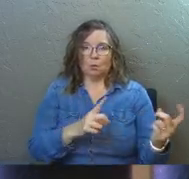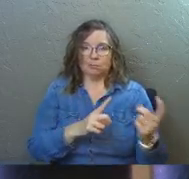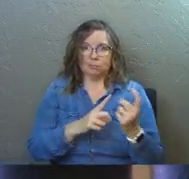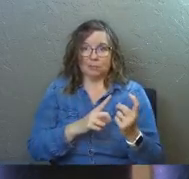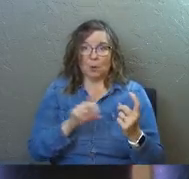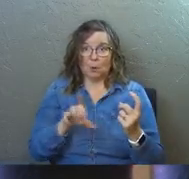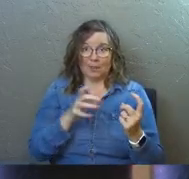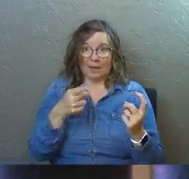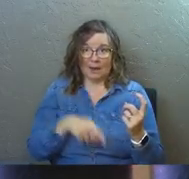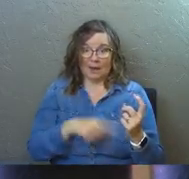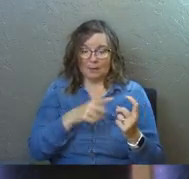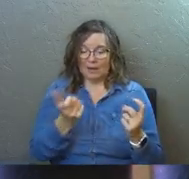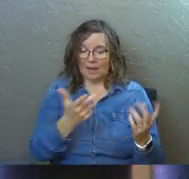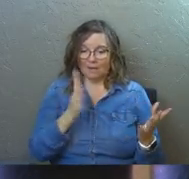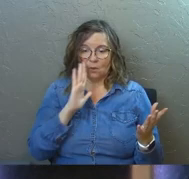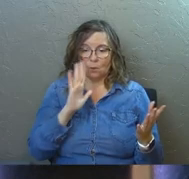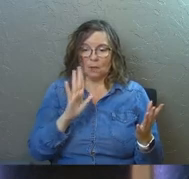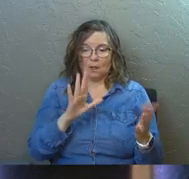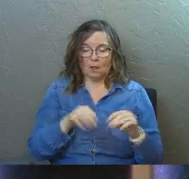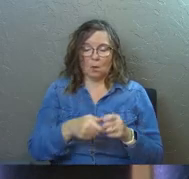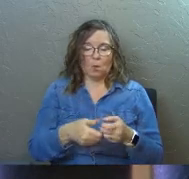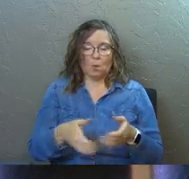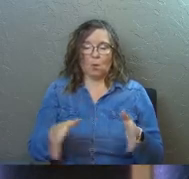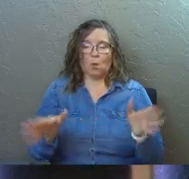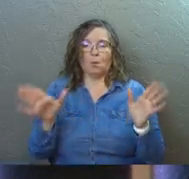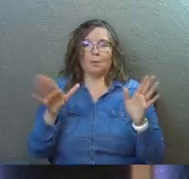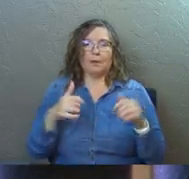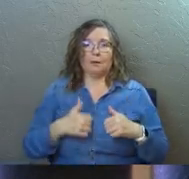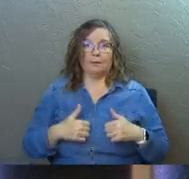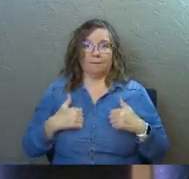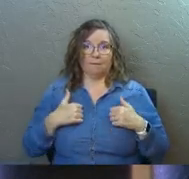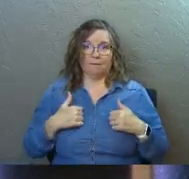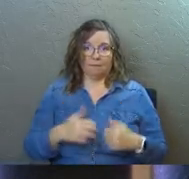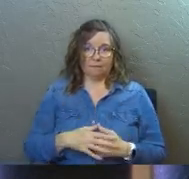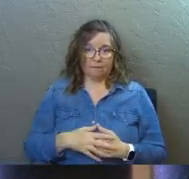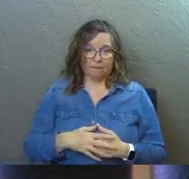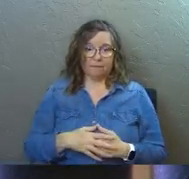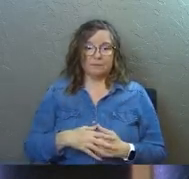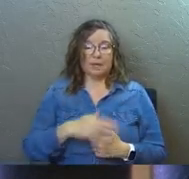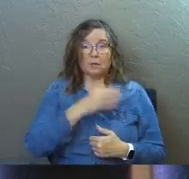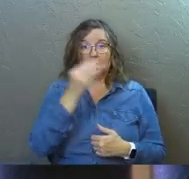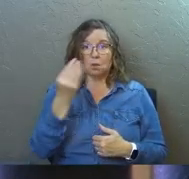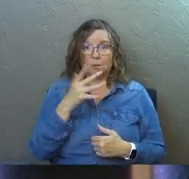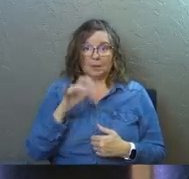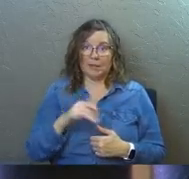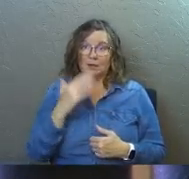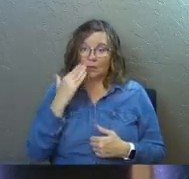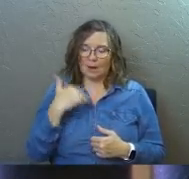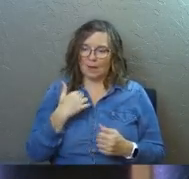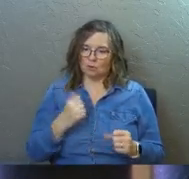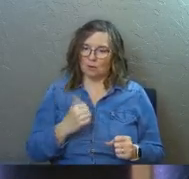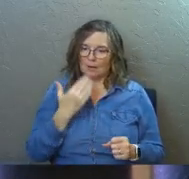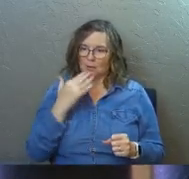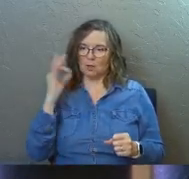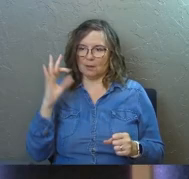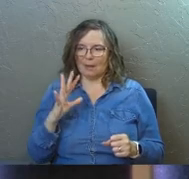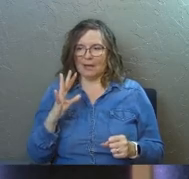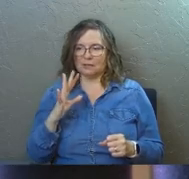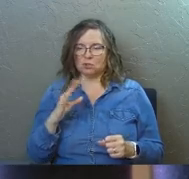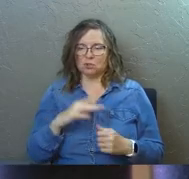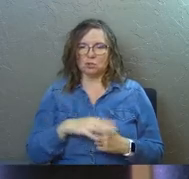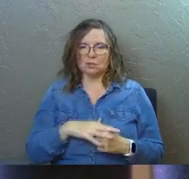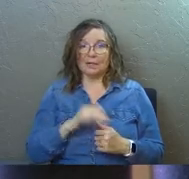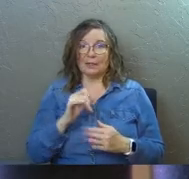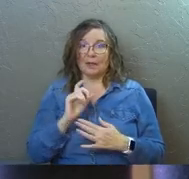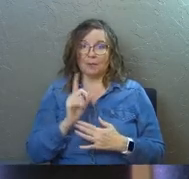it. And when they did, everything was going to open up in their life. And they told me about it, you know, and I'm trying to be a good pastor right